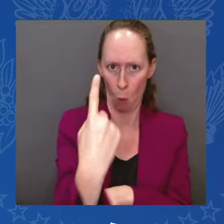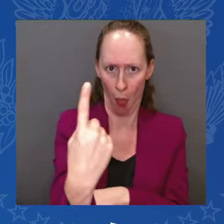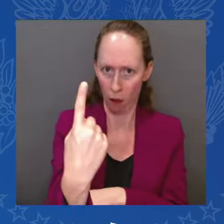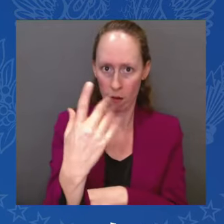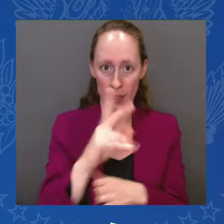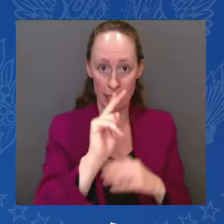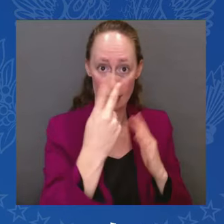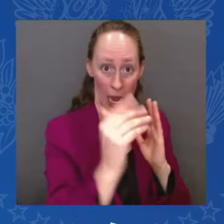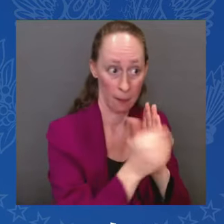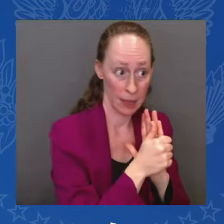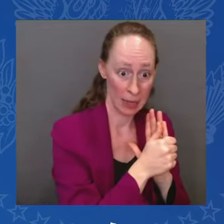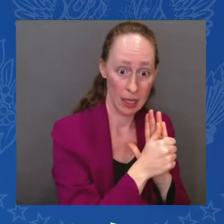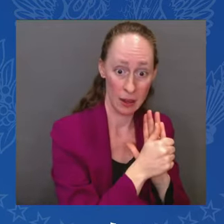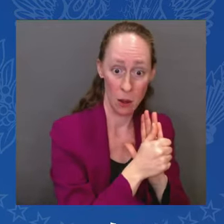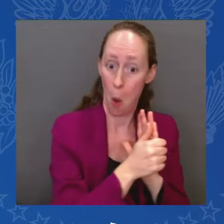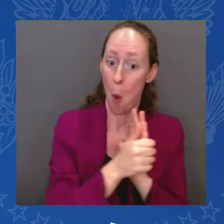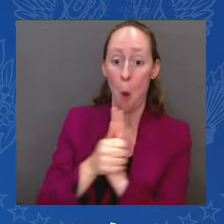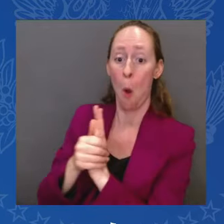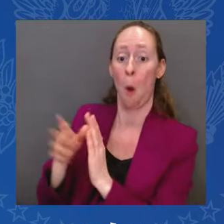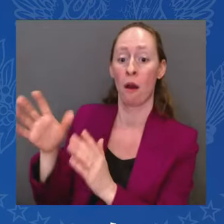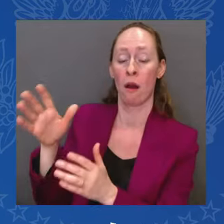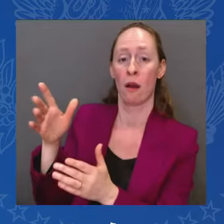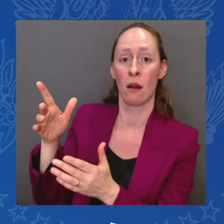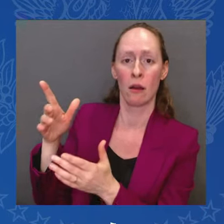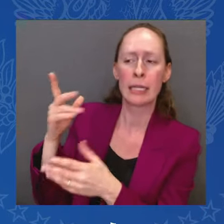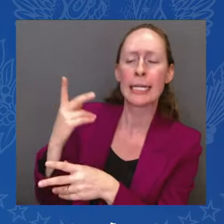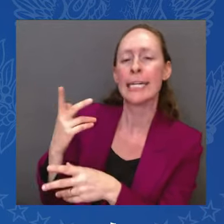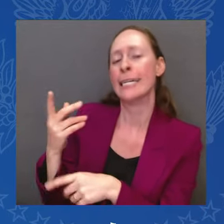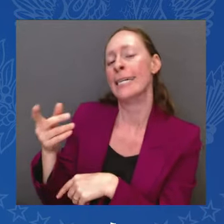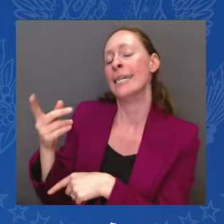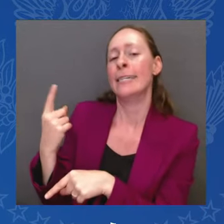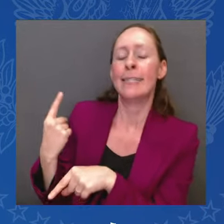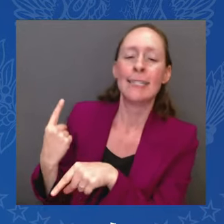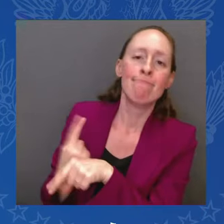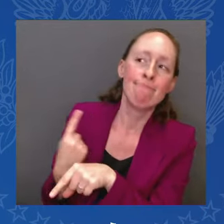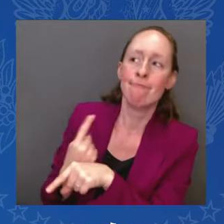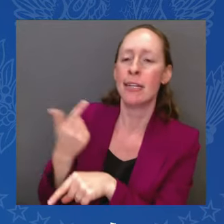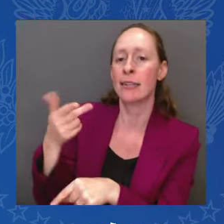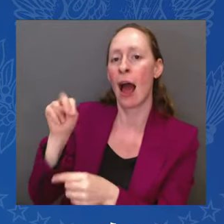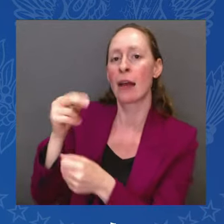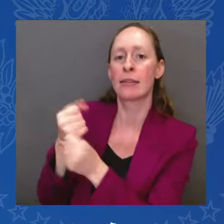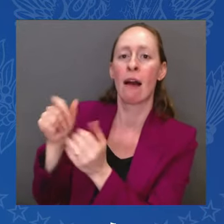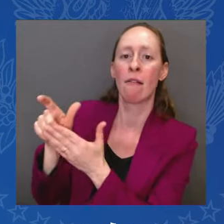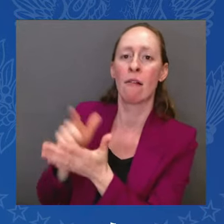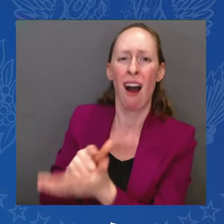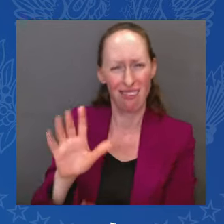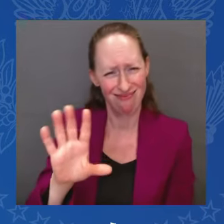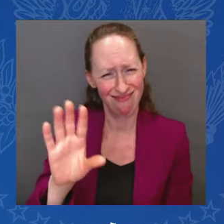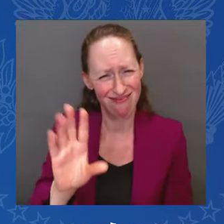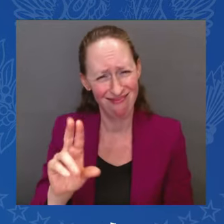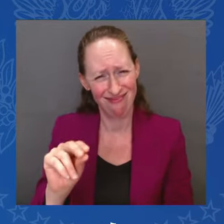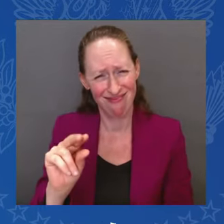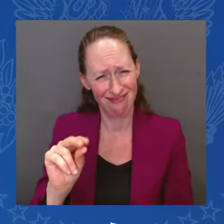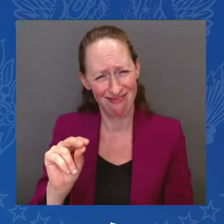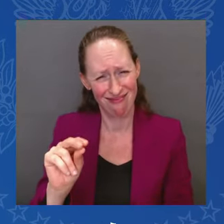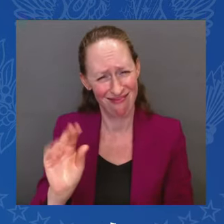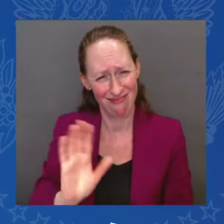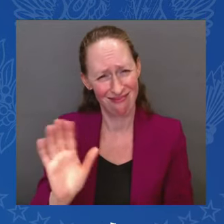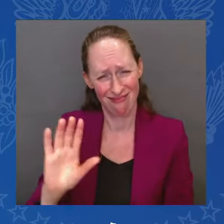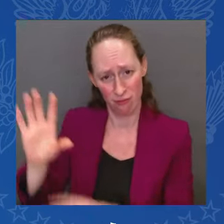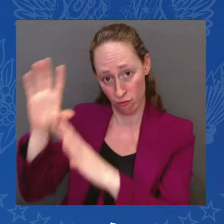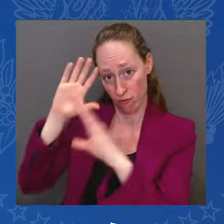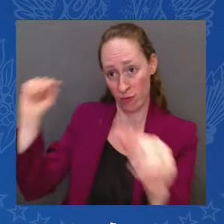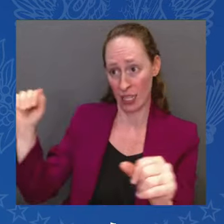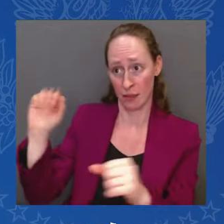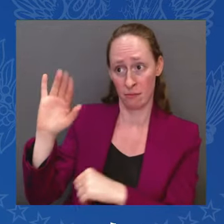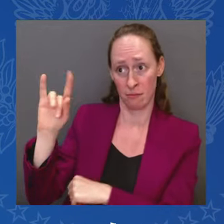That's a false choice. President Biden and I believe in the Second Amendment, but we also know common sense solutions are at